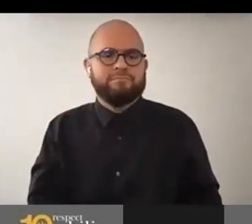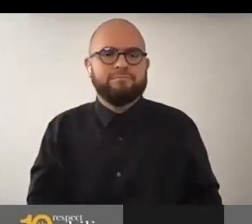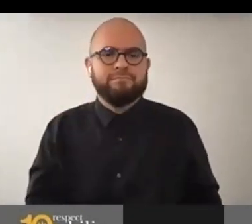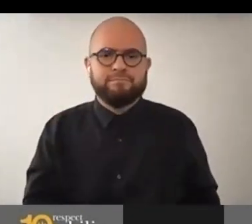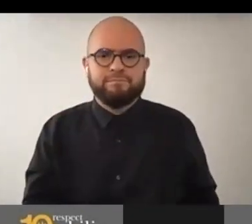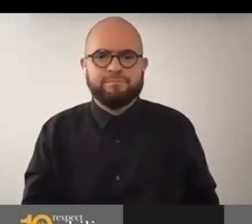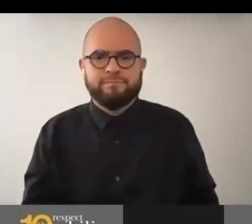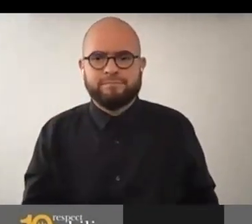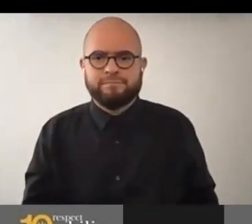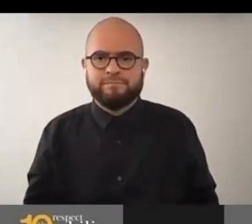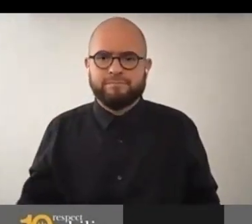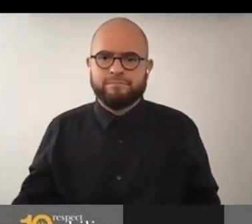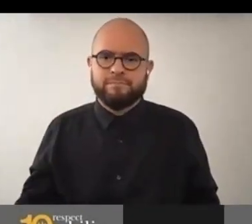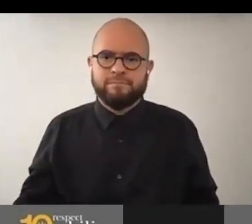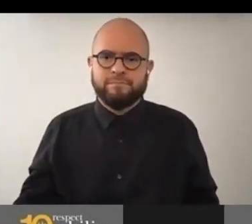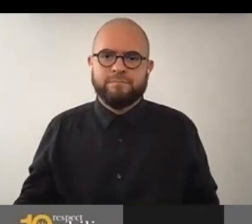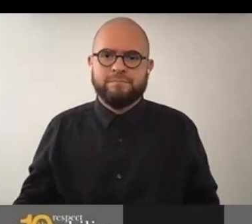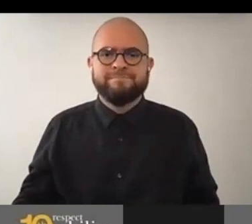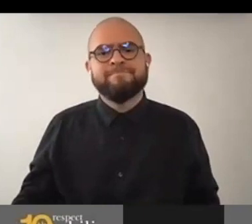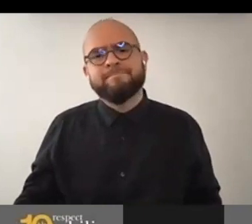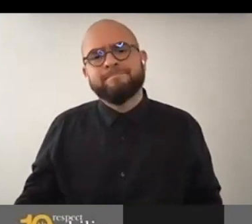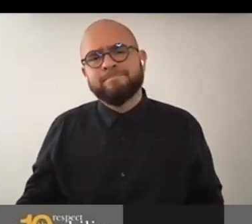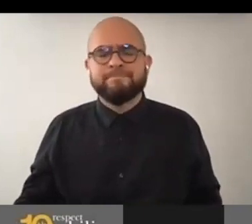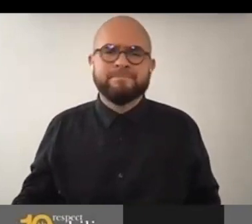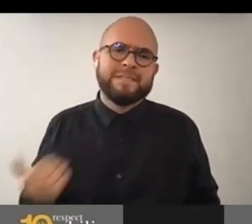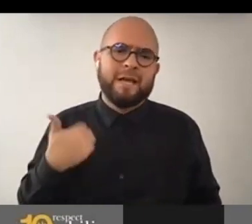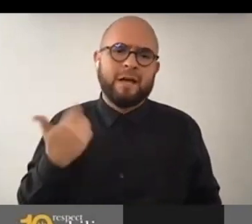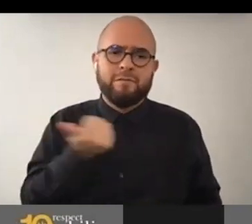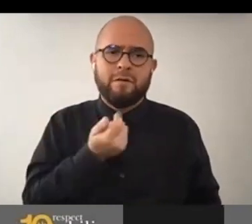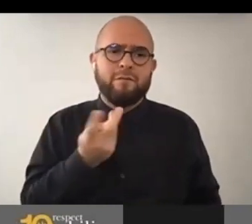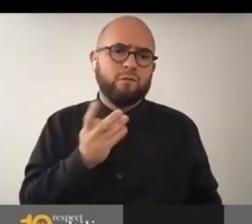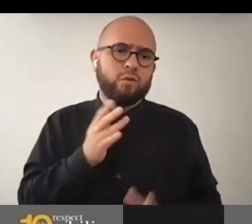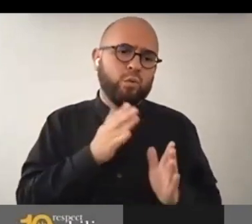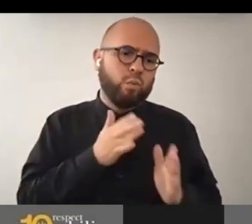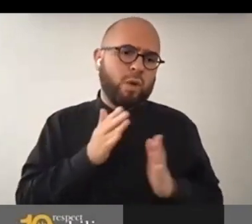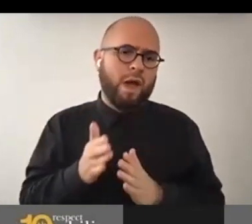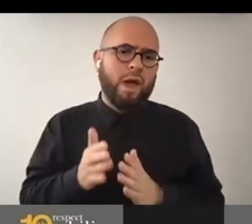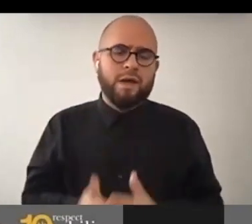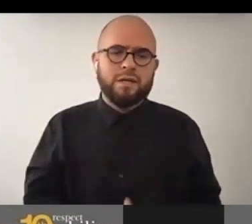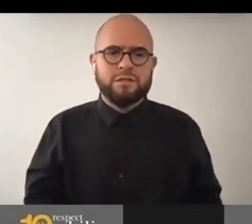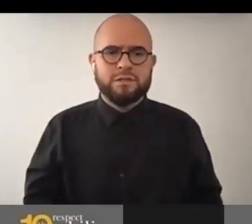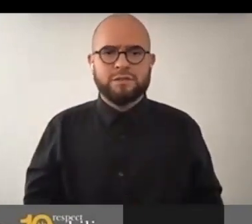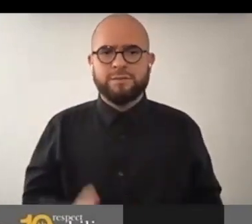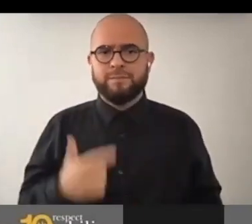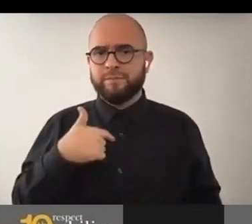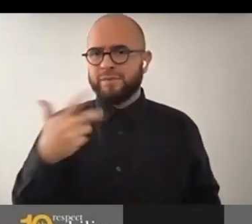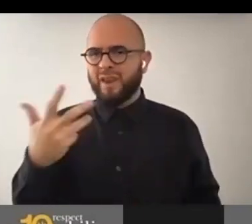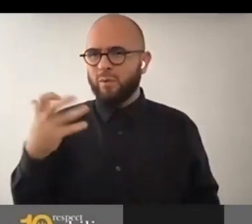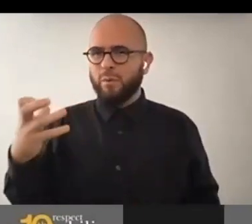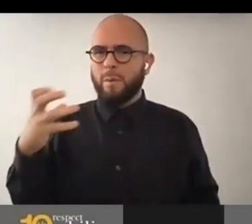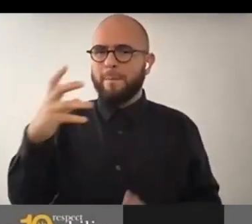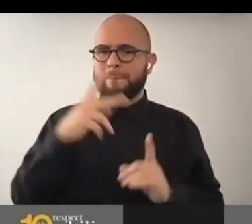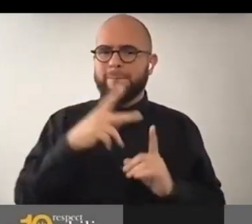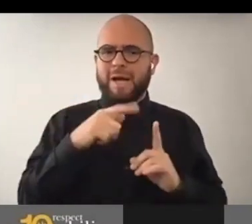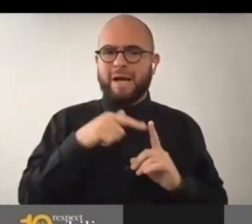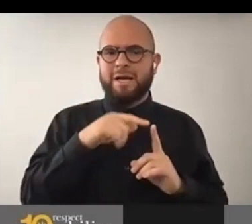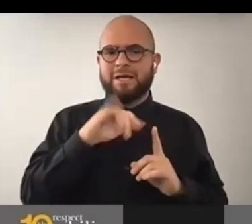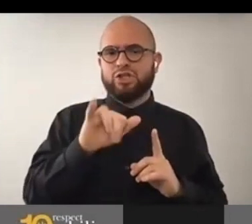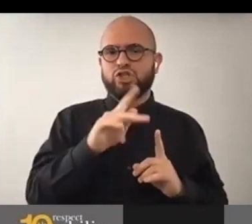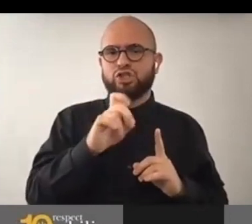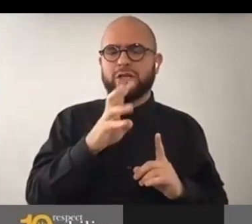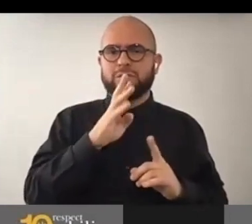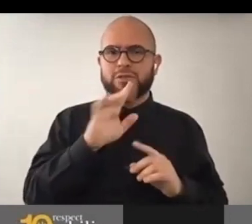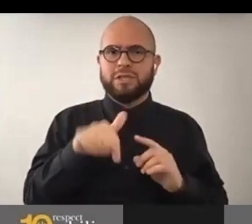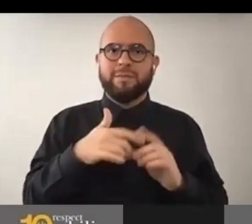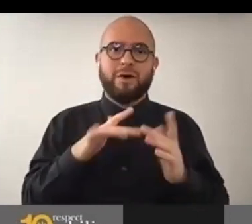There's quite a few ways. I'd like to circle back to the networking that Jake was talking about, because that's a huge part